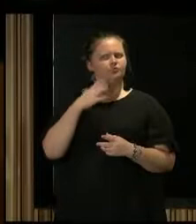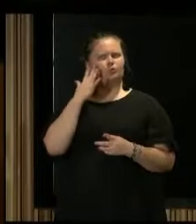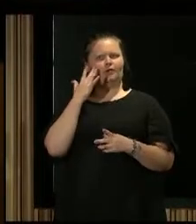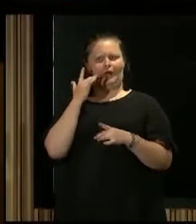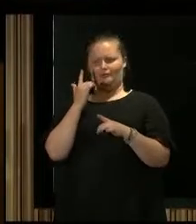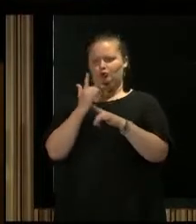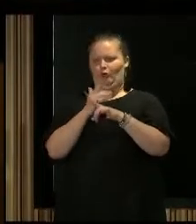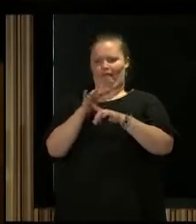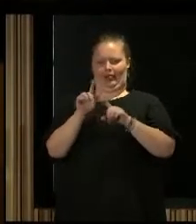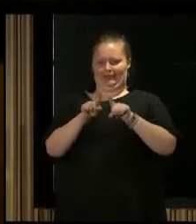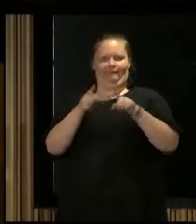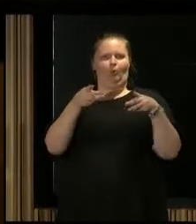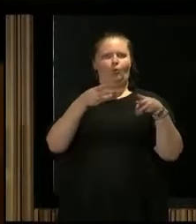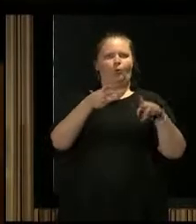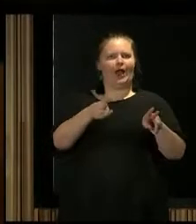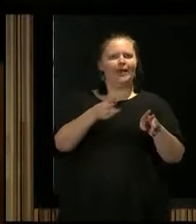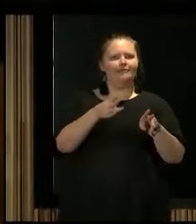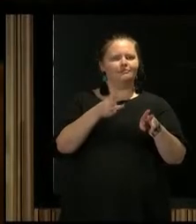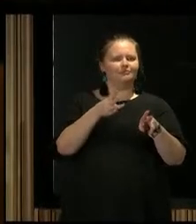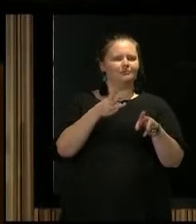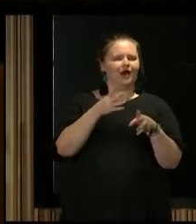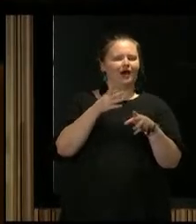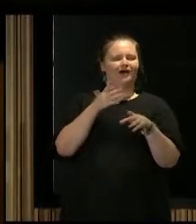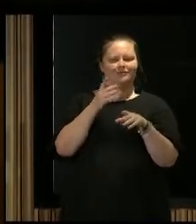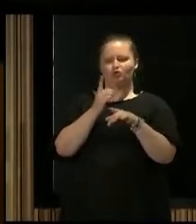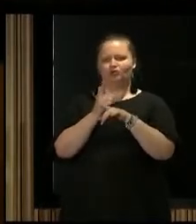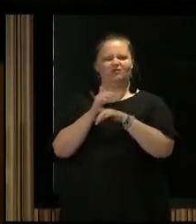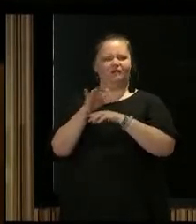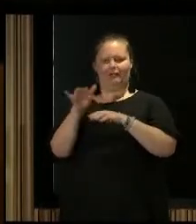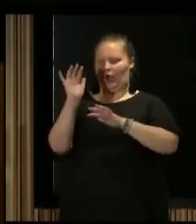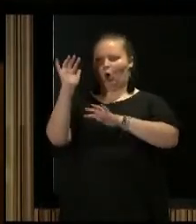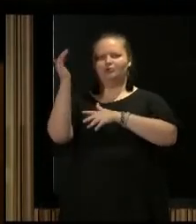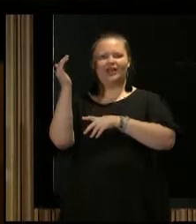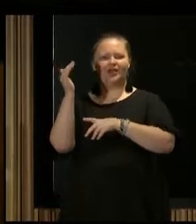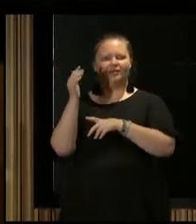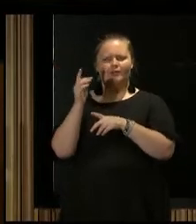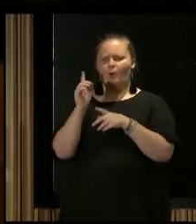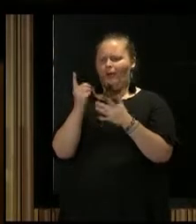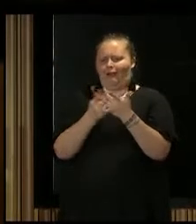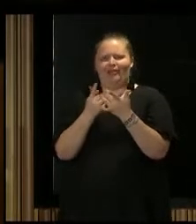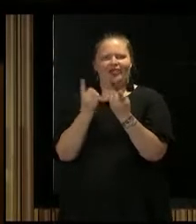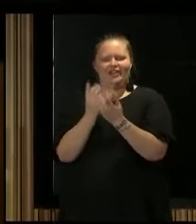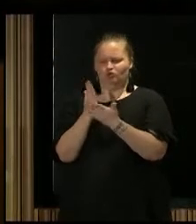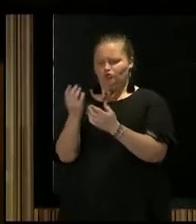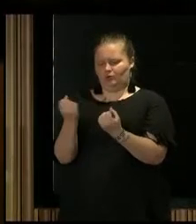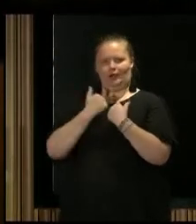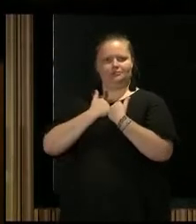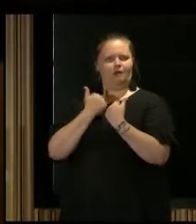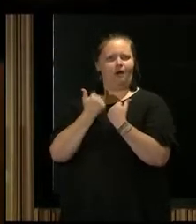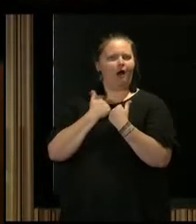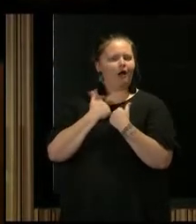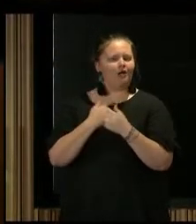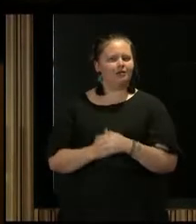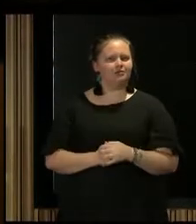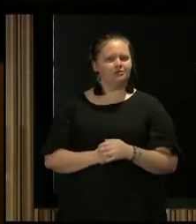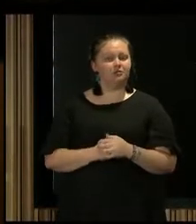it differently, but were there surprises for you? I mean, you talked about Auslan and what sorts of things came in. Did you ask people or they